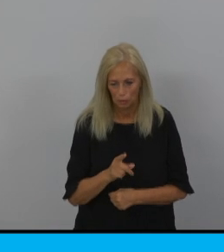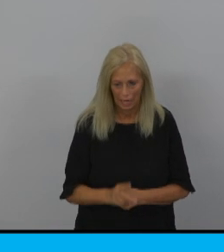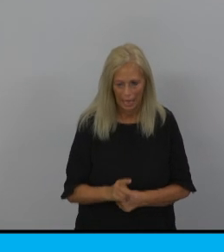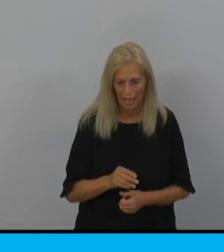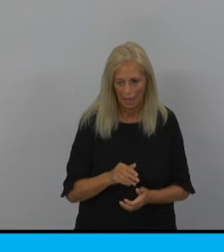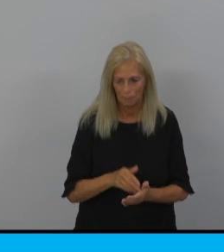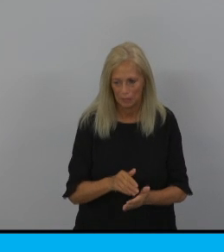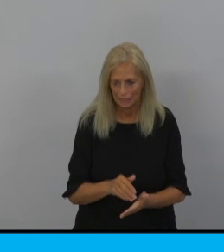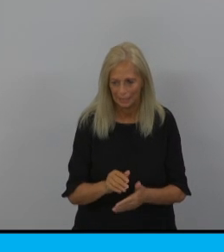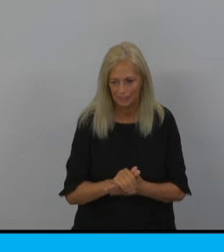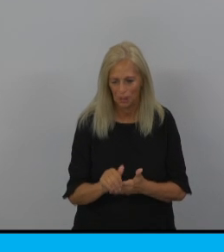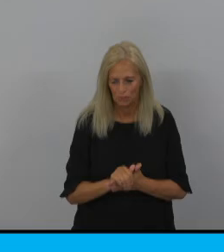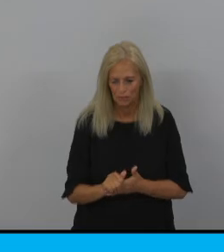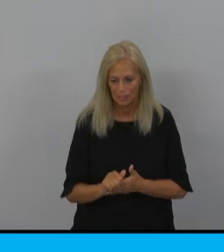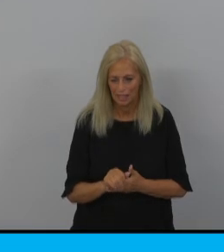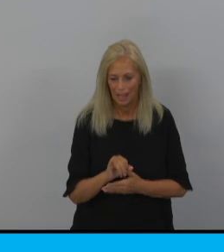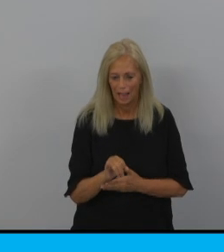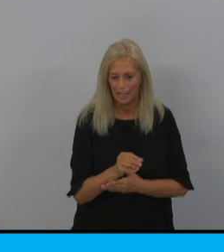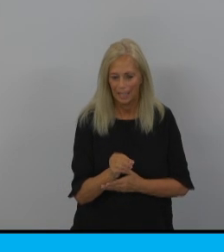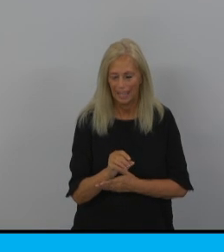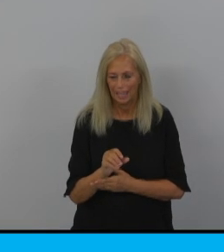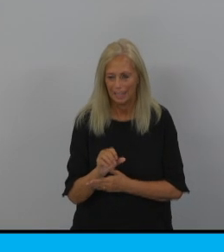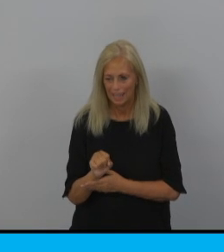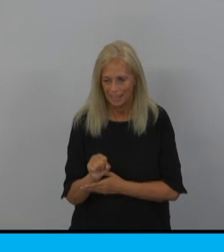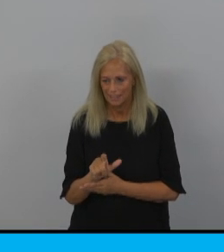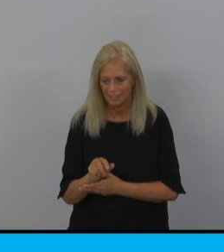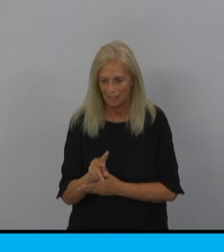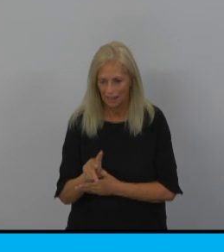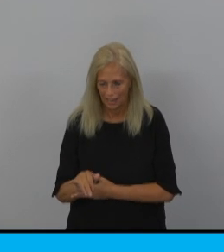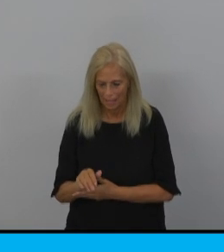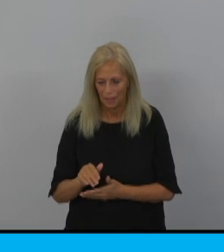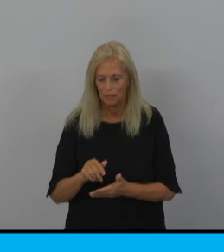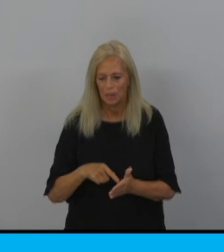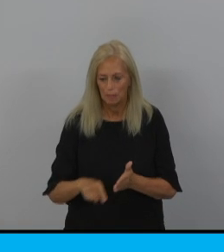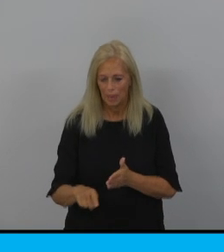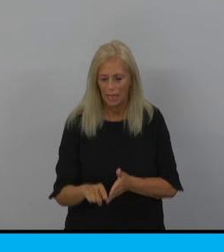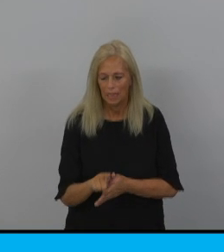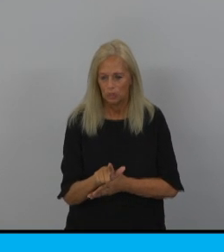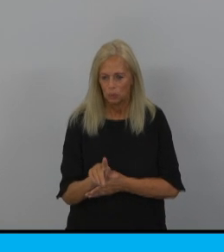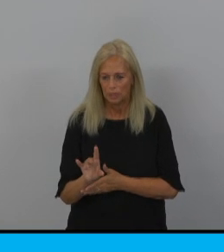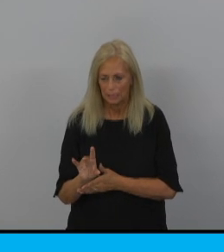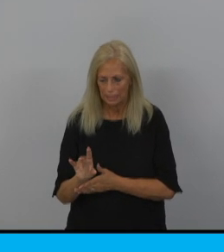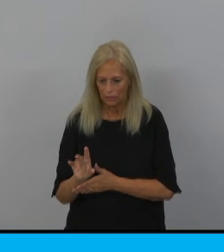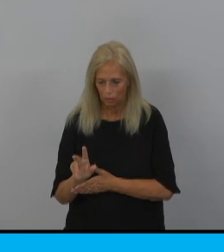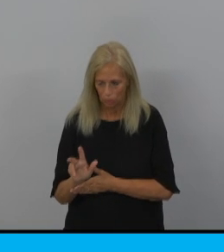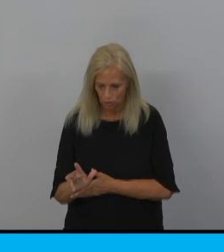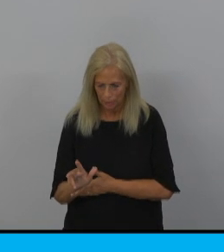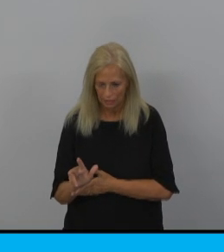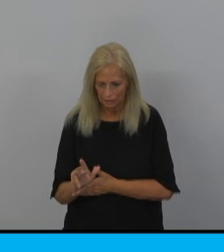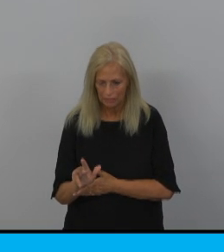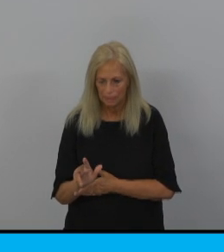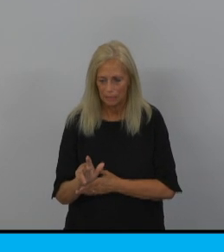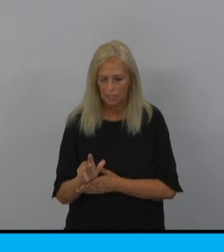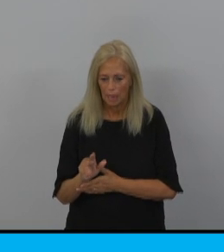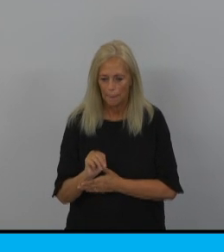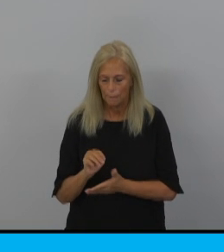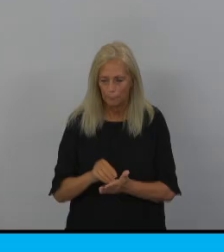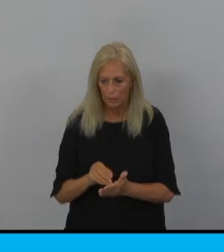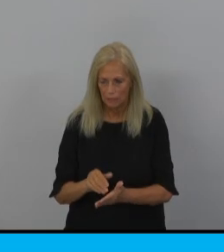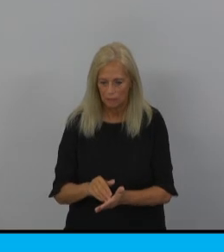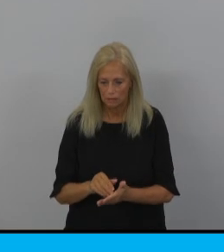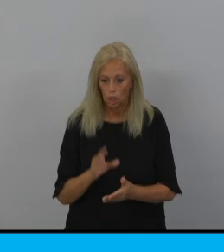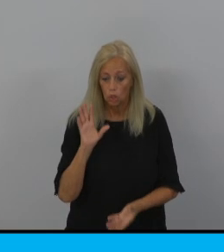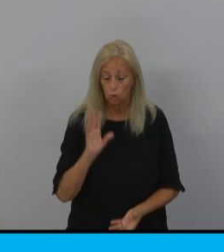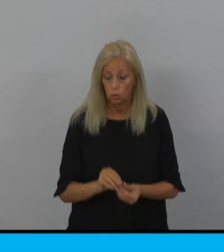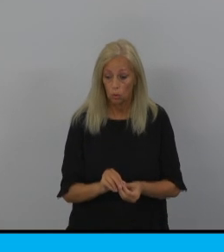$500,000. So the INS levy paid was 23.9 million. The total INS disbursements were 24.1. So